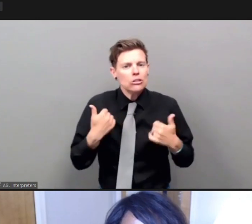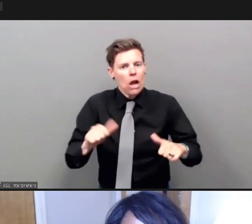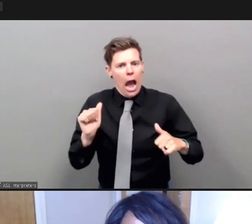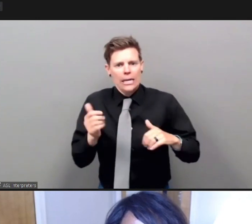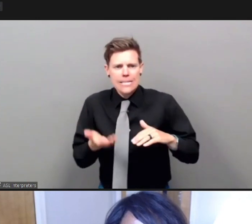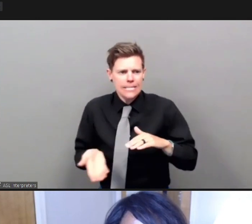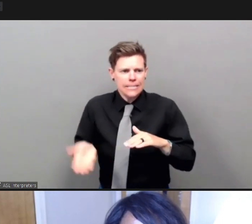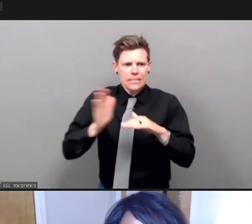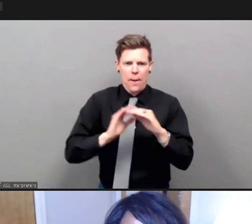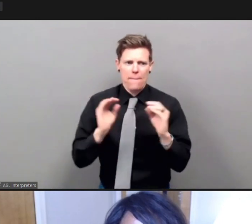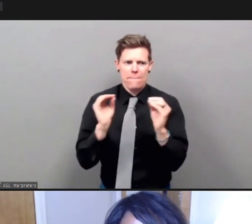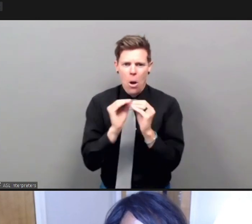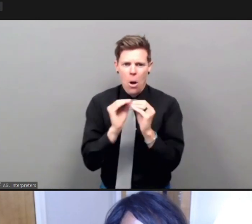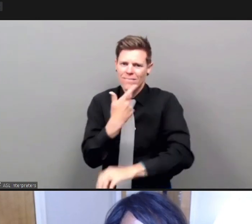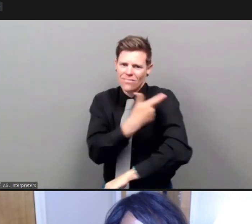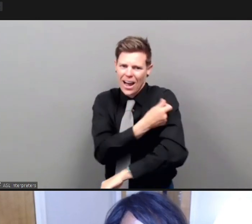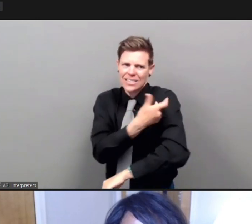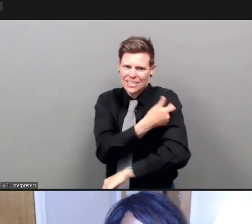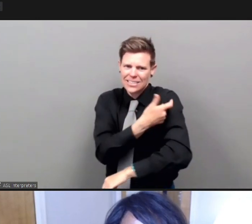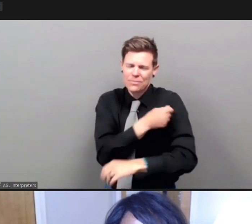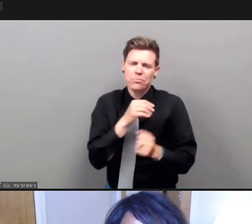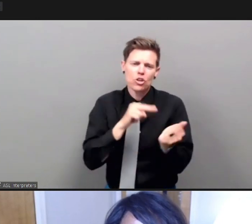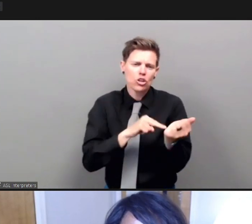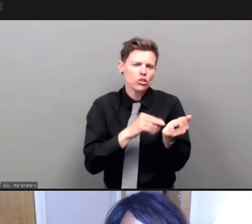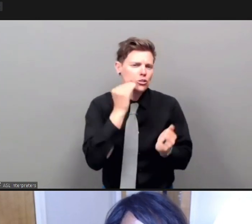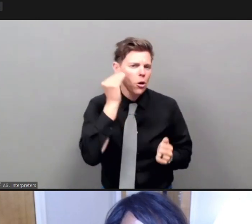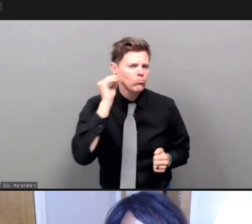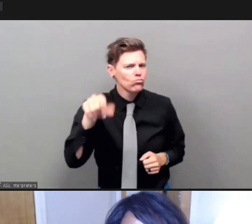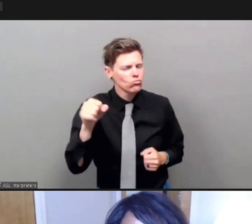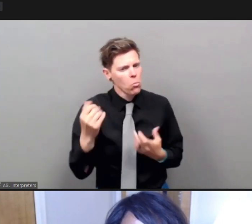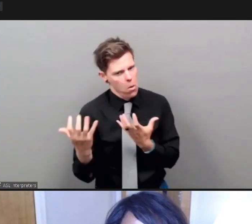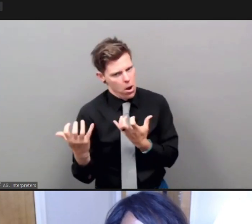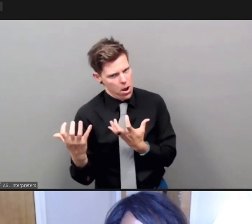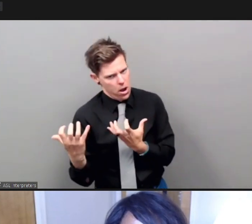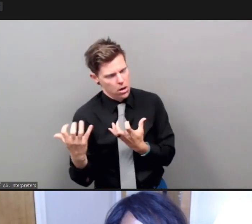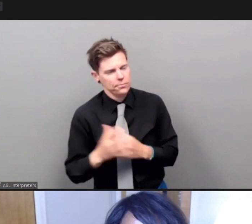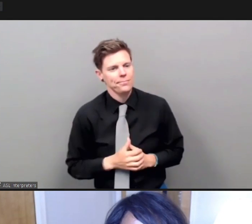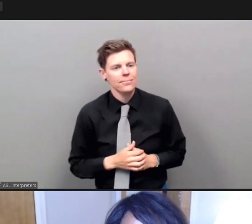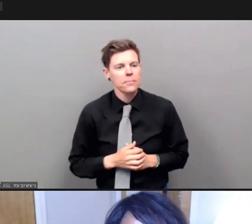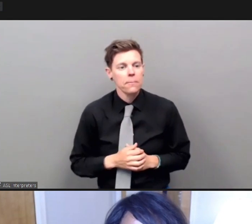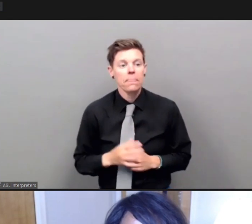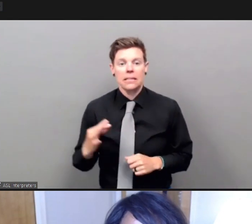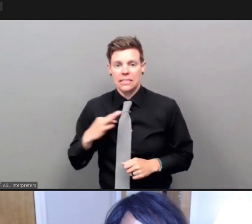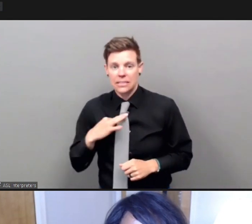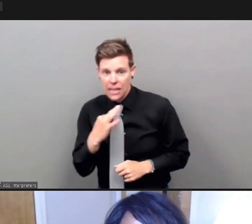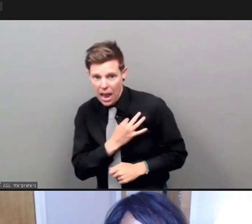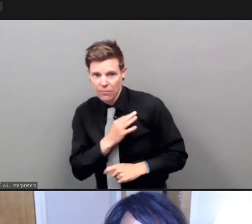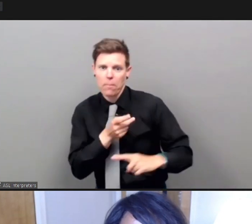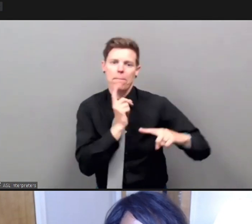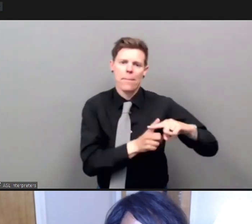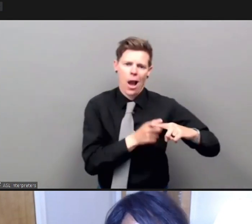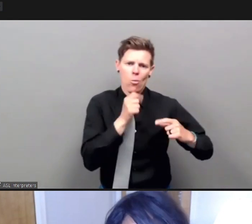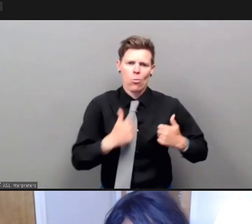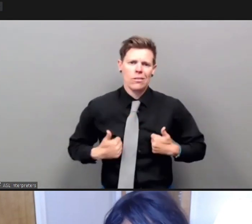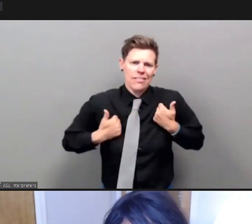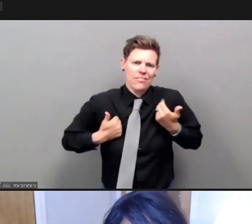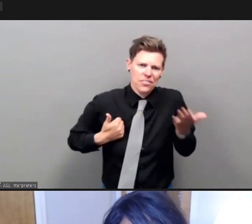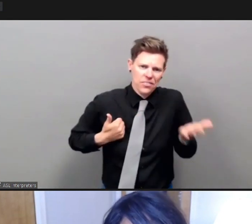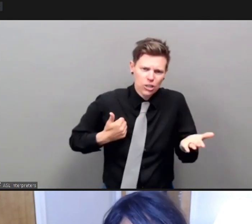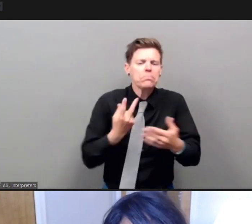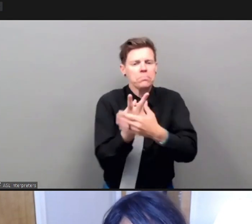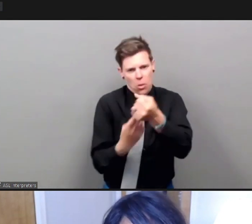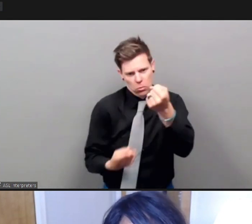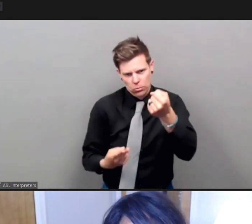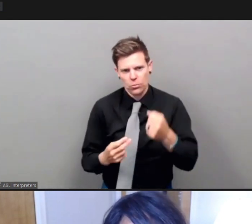further in nursing facilities amongst both residents and staff, and allowing changes